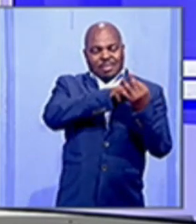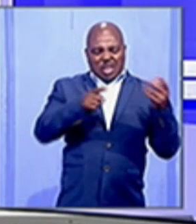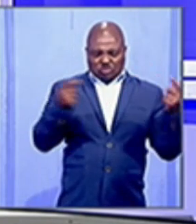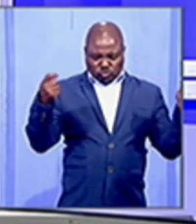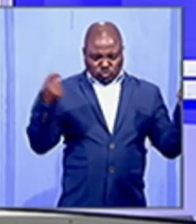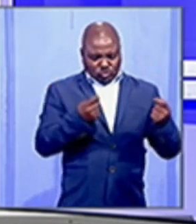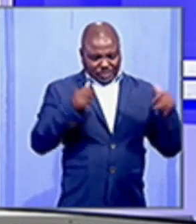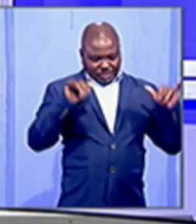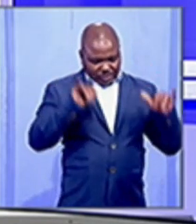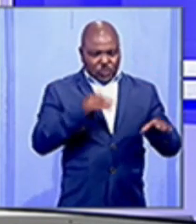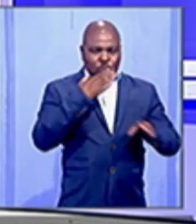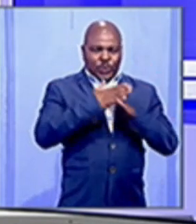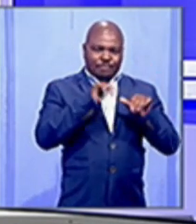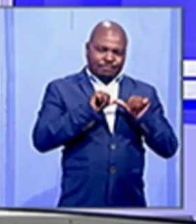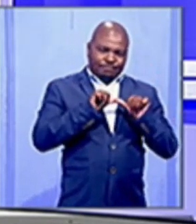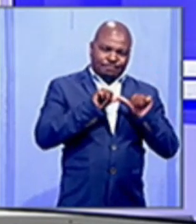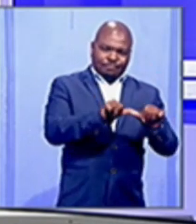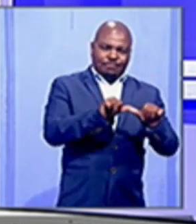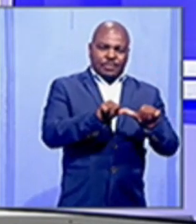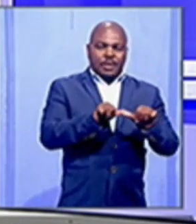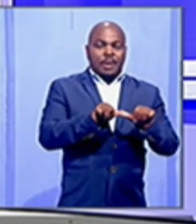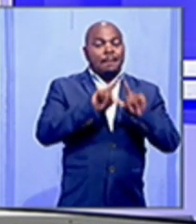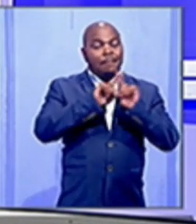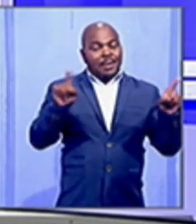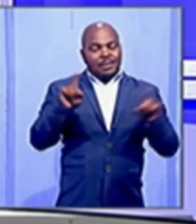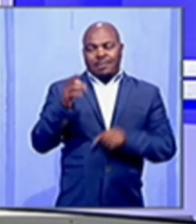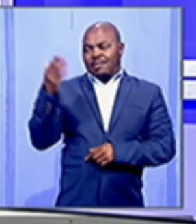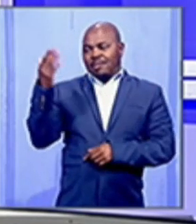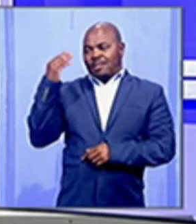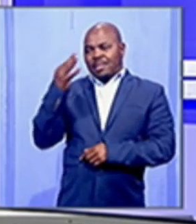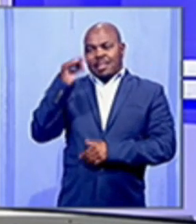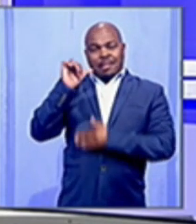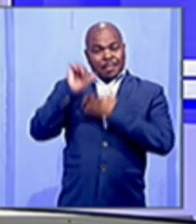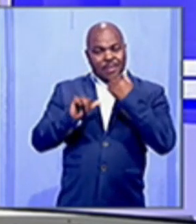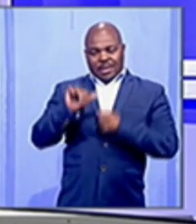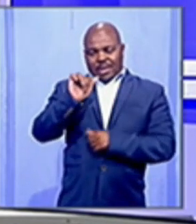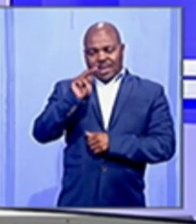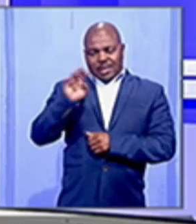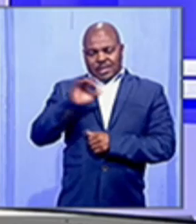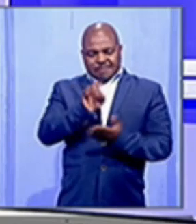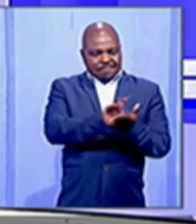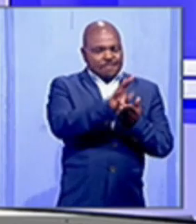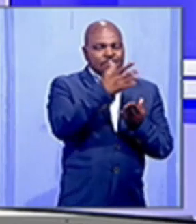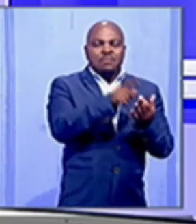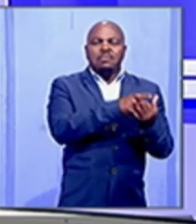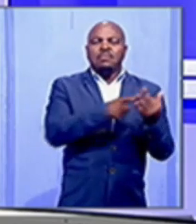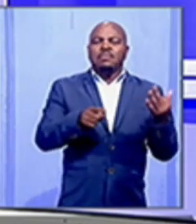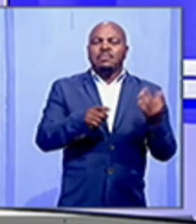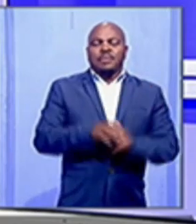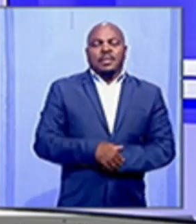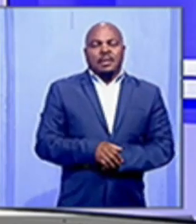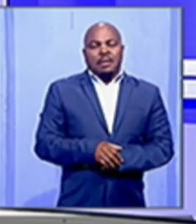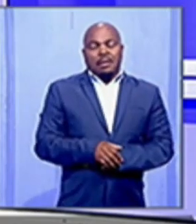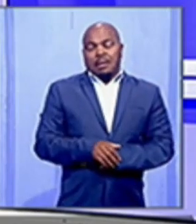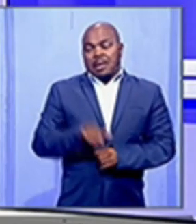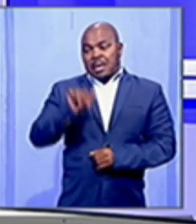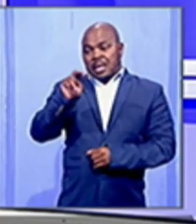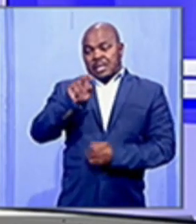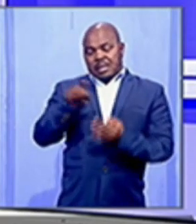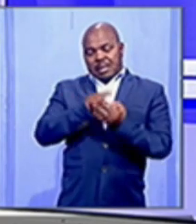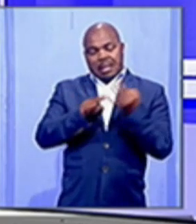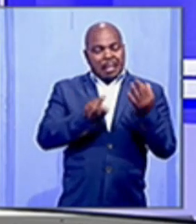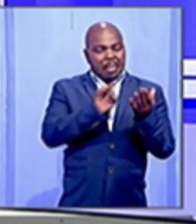dikgoka mo maemong a bona bomeyara le mororo lekoko le ba tlositse mo maemong ao. ANC beleseditse boraro jono